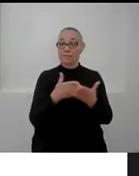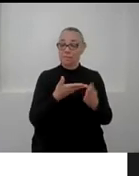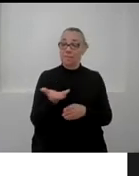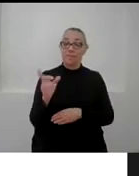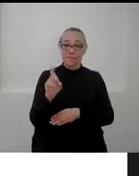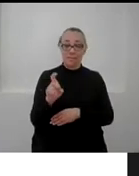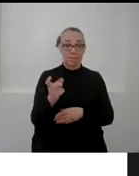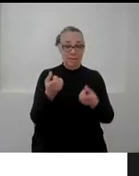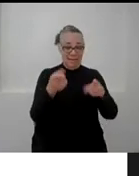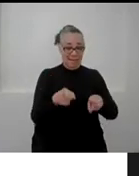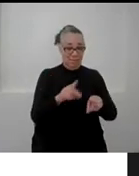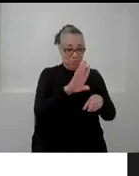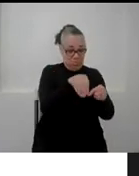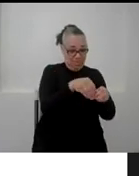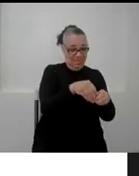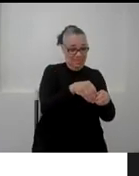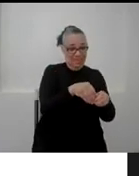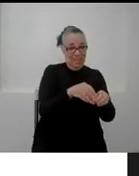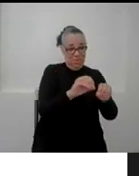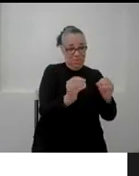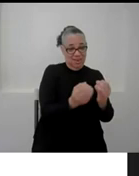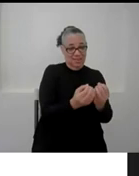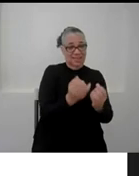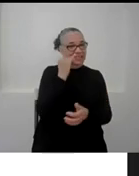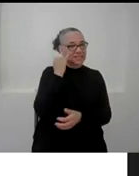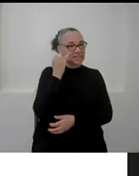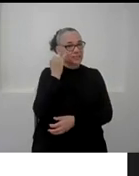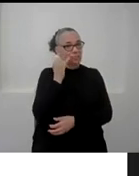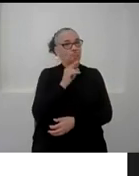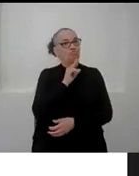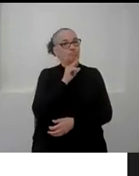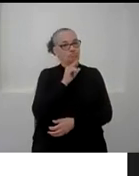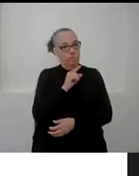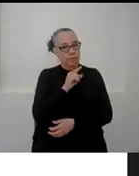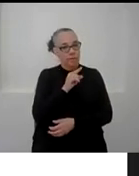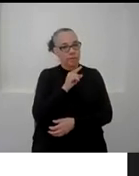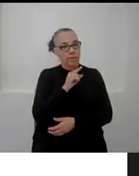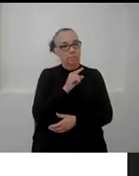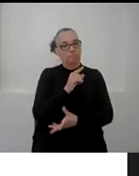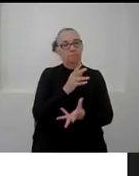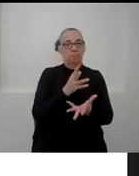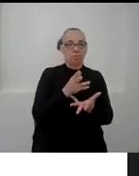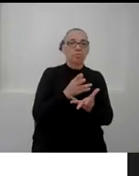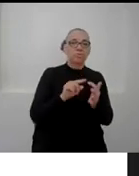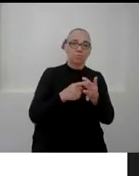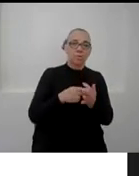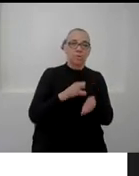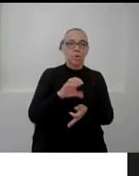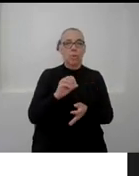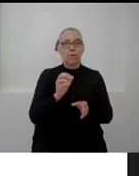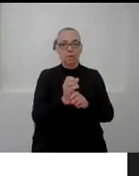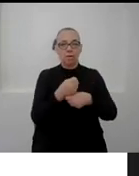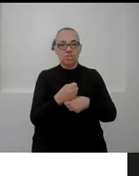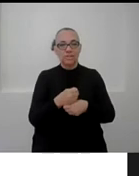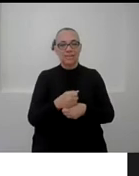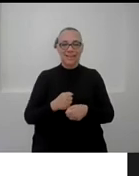within organisations if we are genuinely going to be looking at co-production and self-advocacy. And I'll